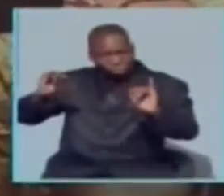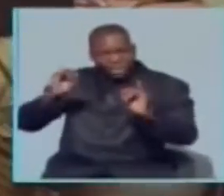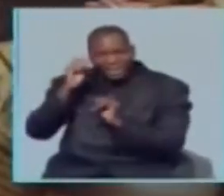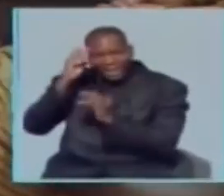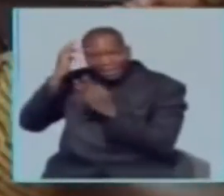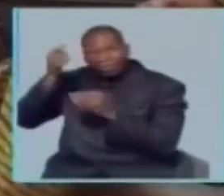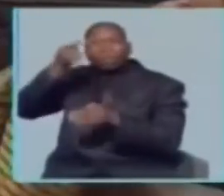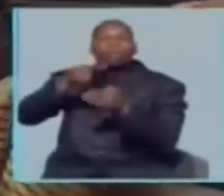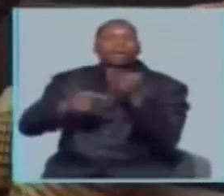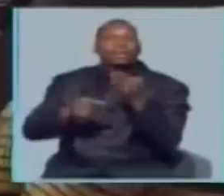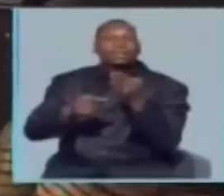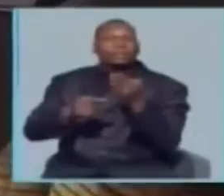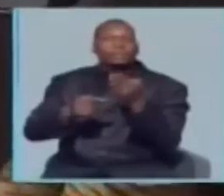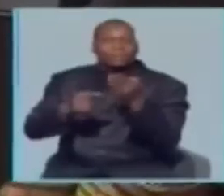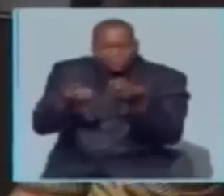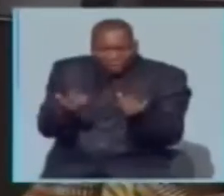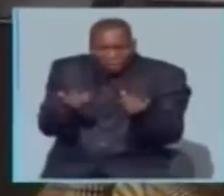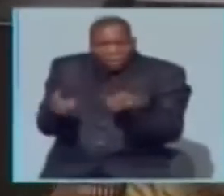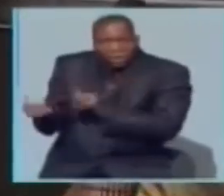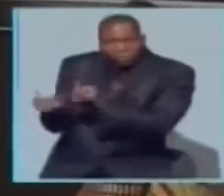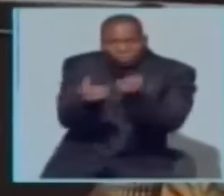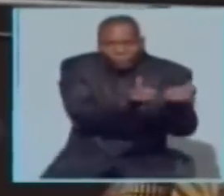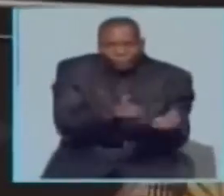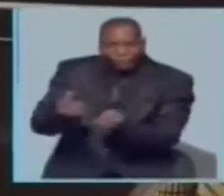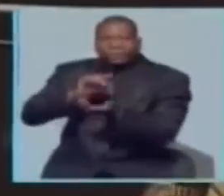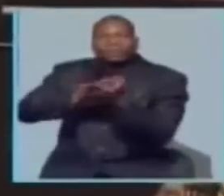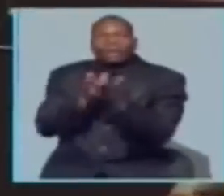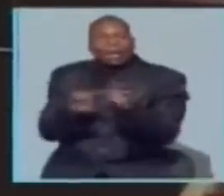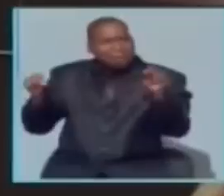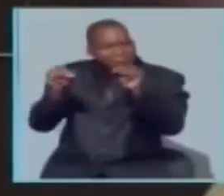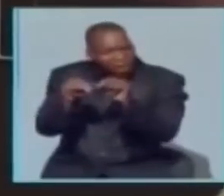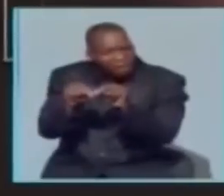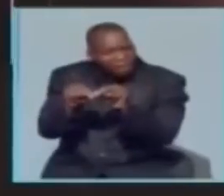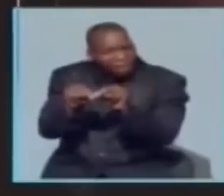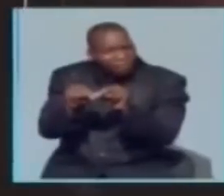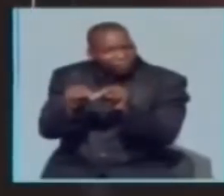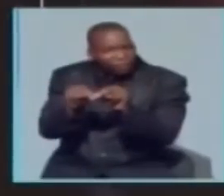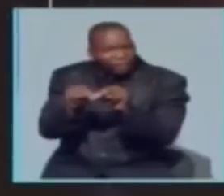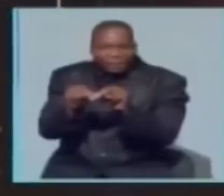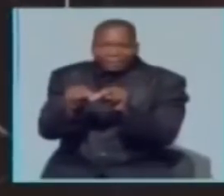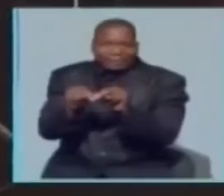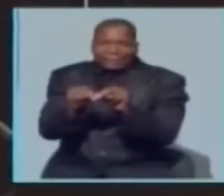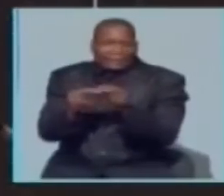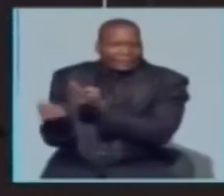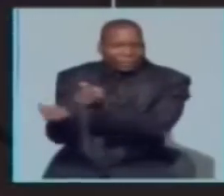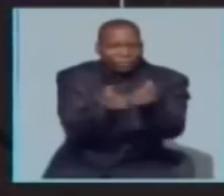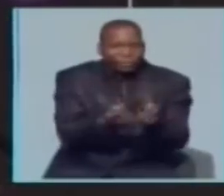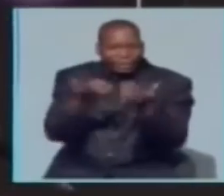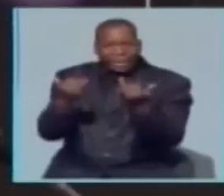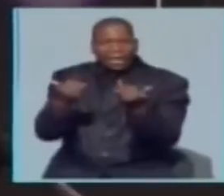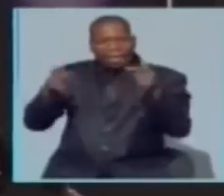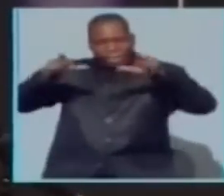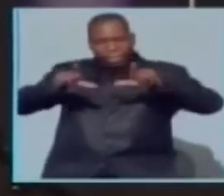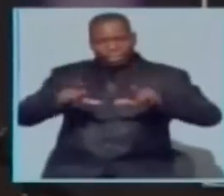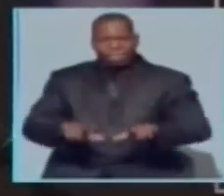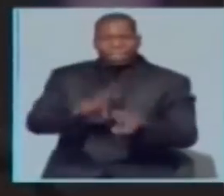this current situation to really normalize? What are we saying in this current situation that we're in where tariffs are low? Is